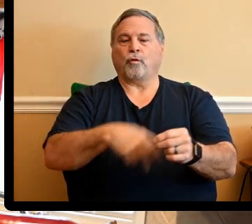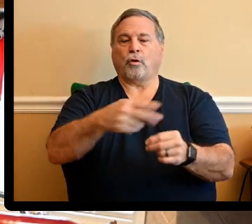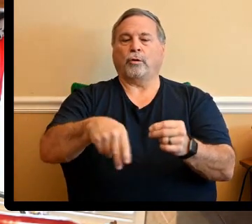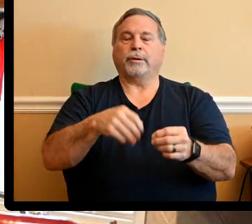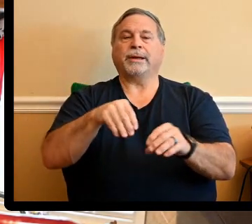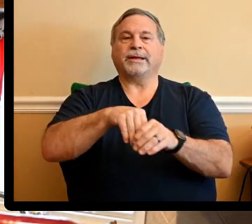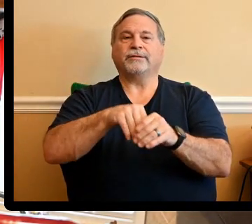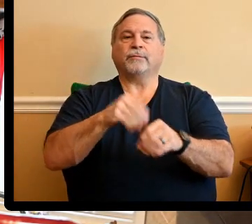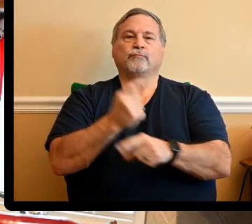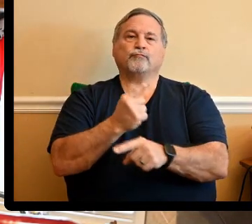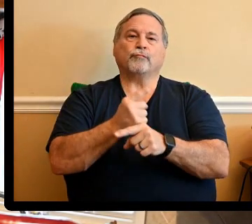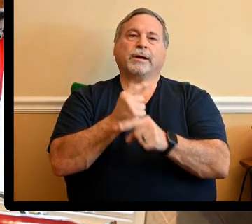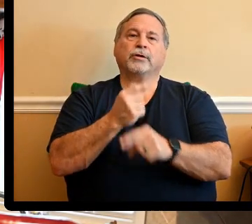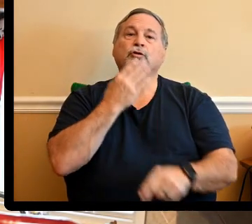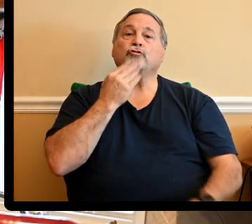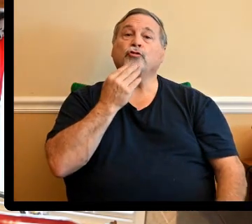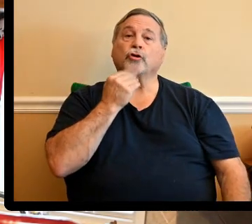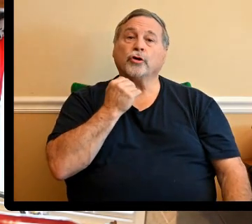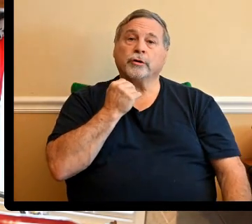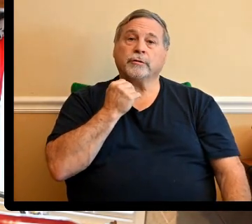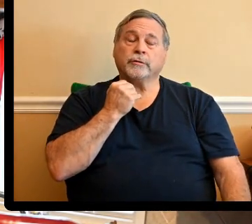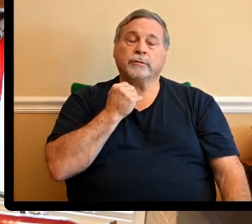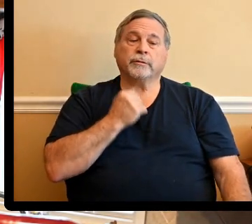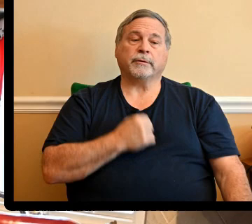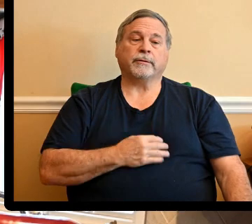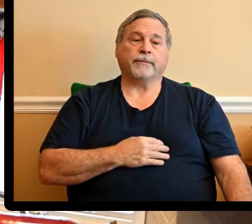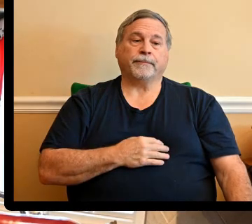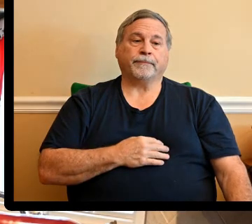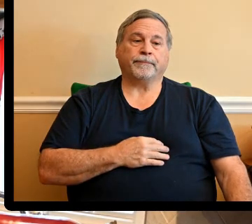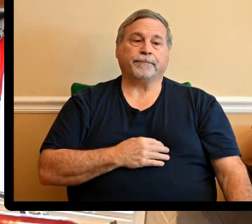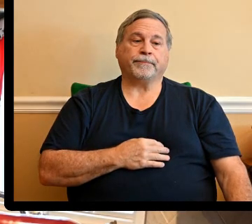is you're just going to roll it in some regular granulated sugar,